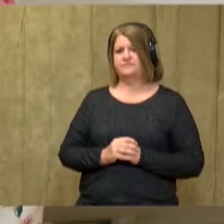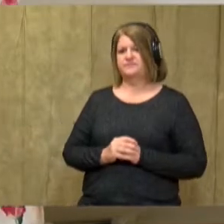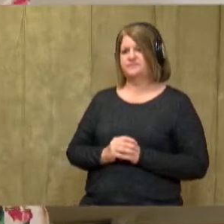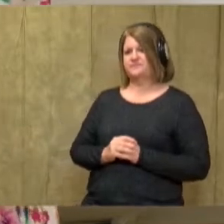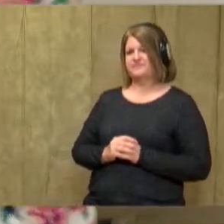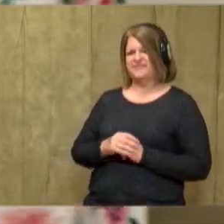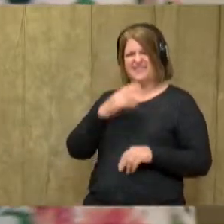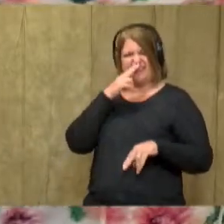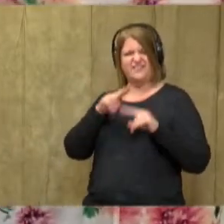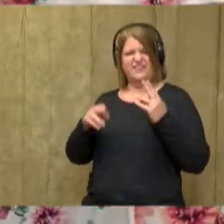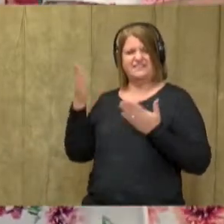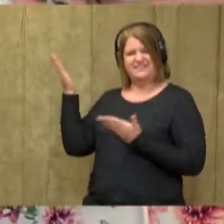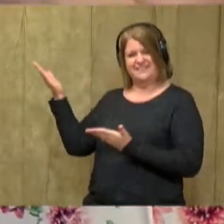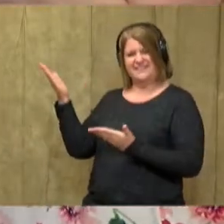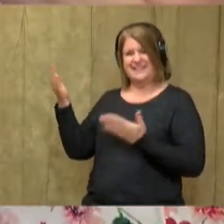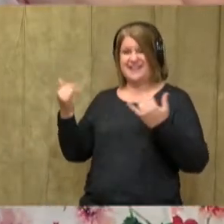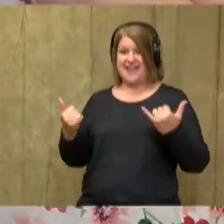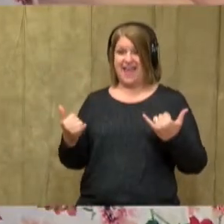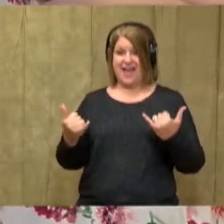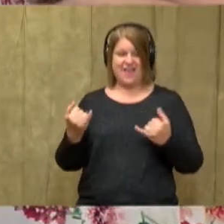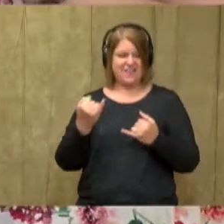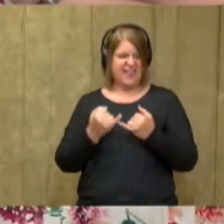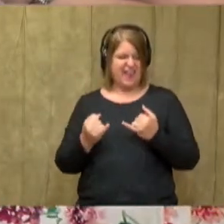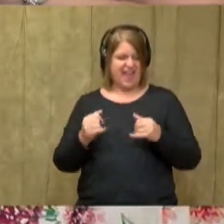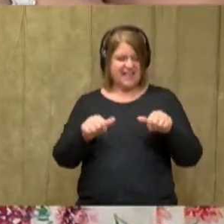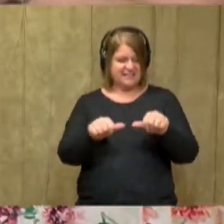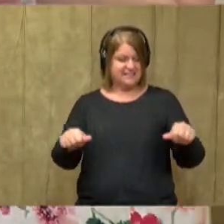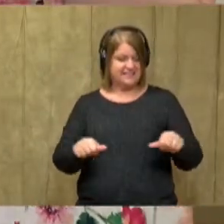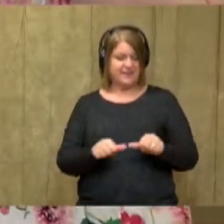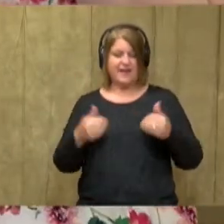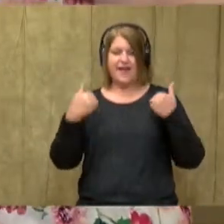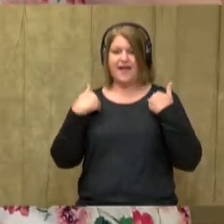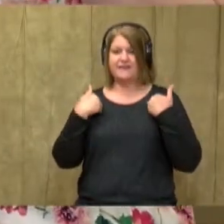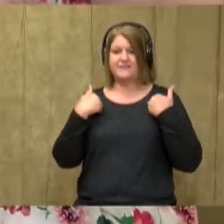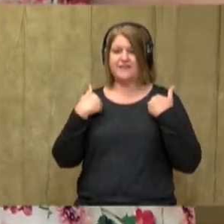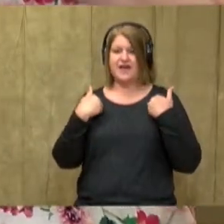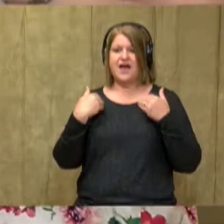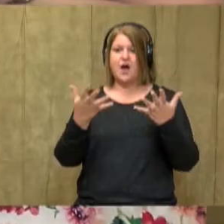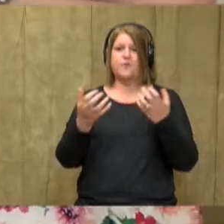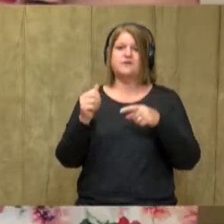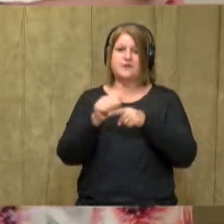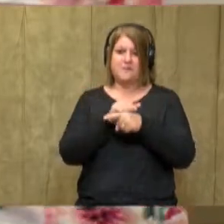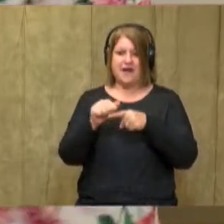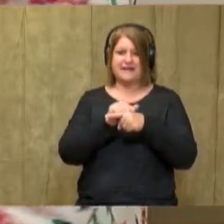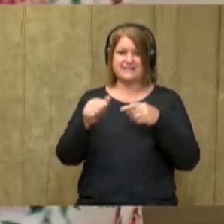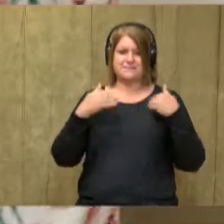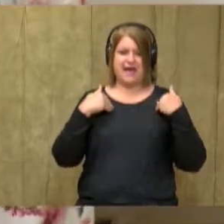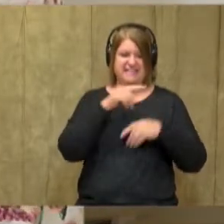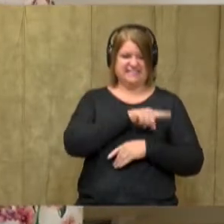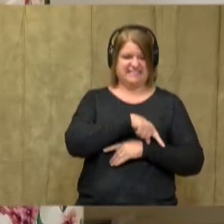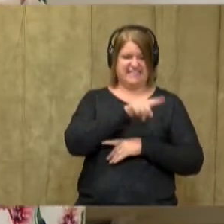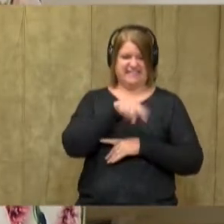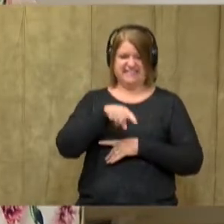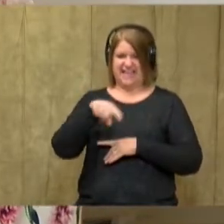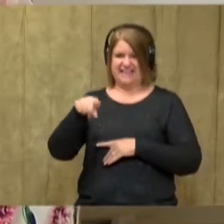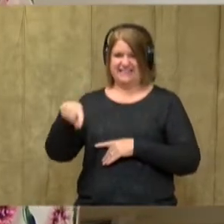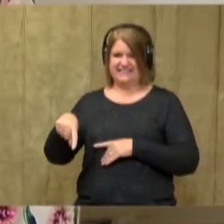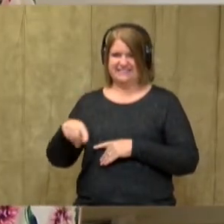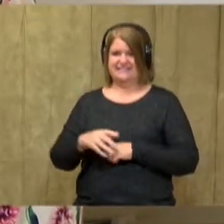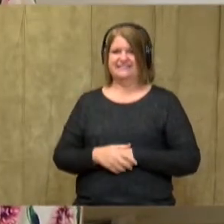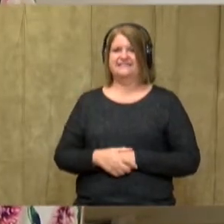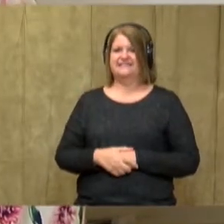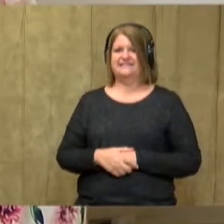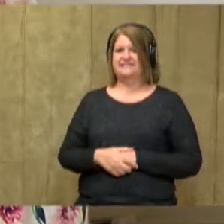Oh, that's fun. All right, now in the last little space I have, I want to practice my zigzag lines. So these are going to go up